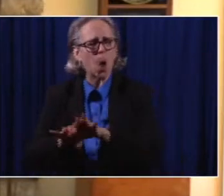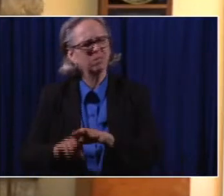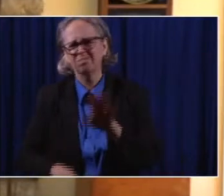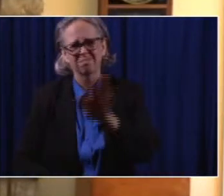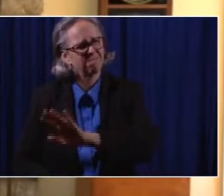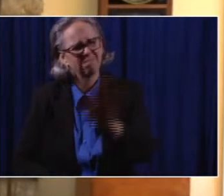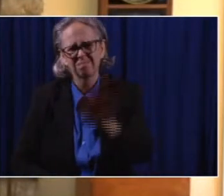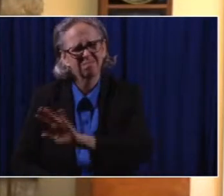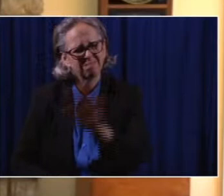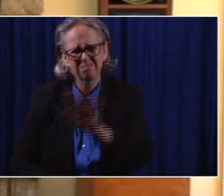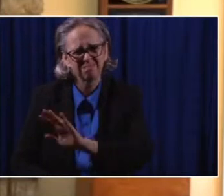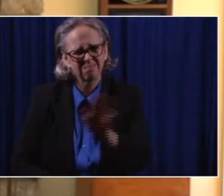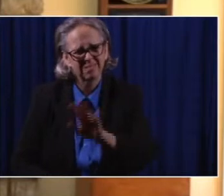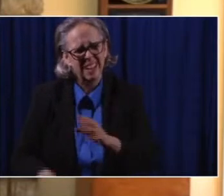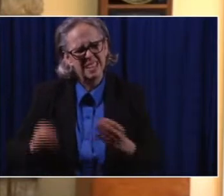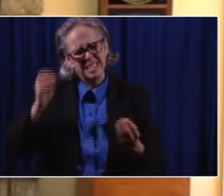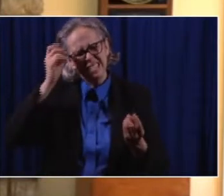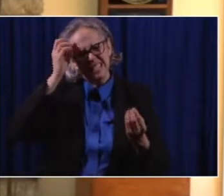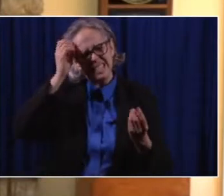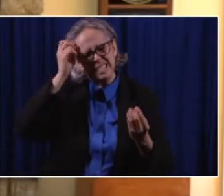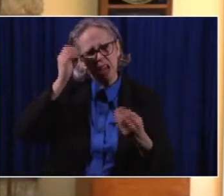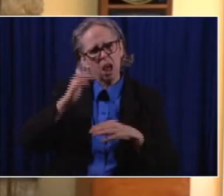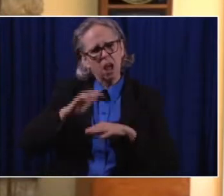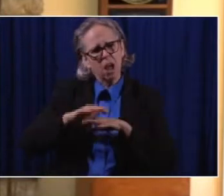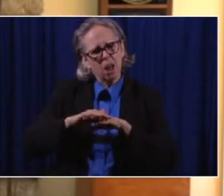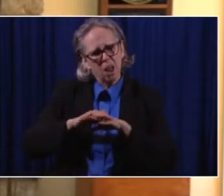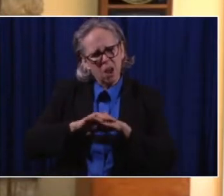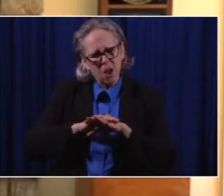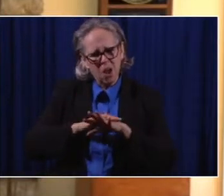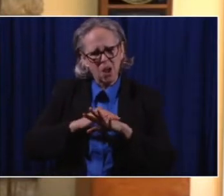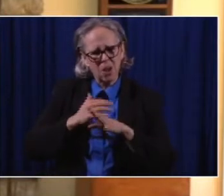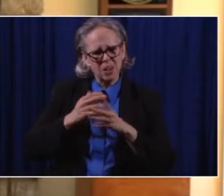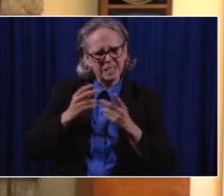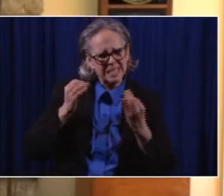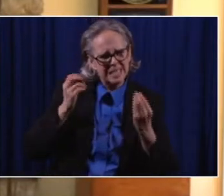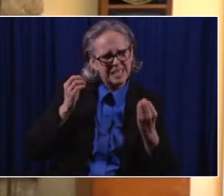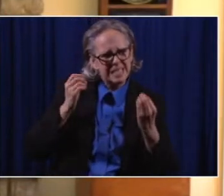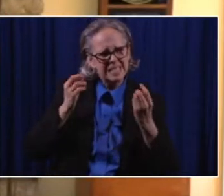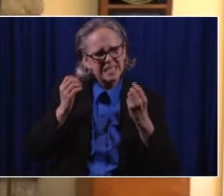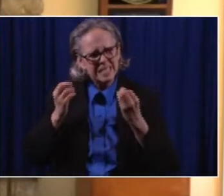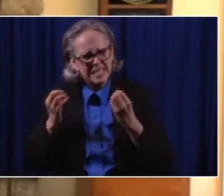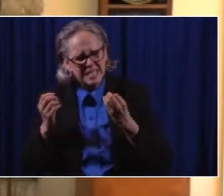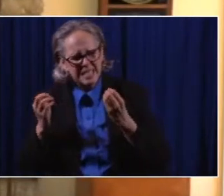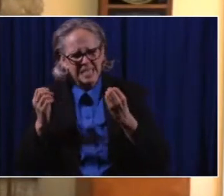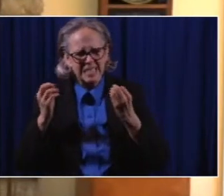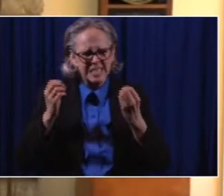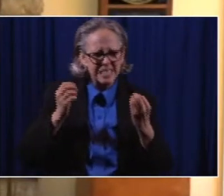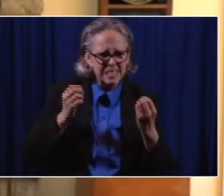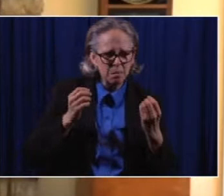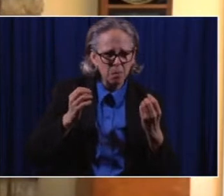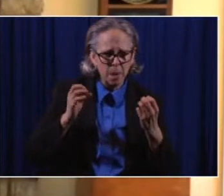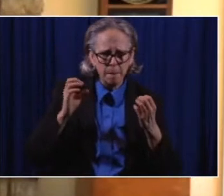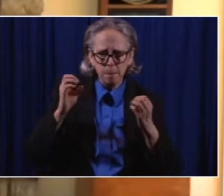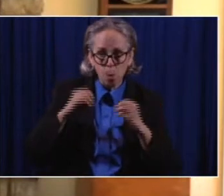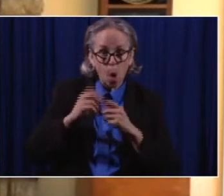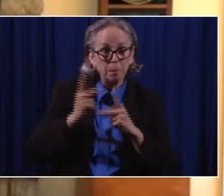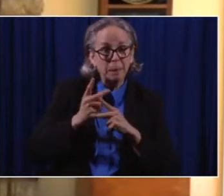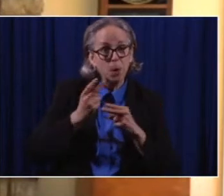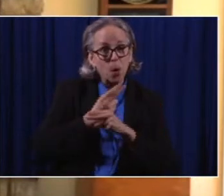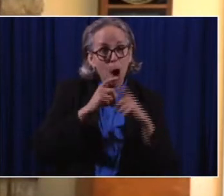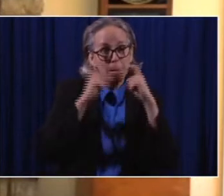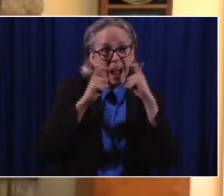get mask wearing up this week, if we can see things move in our direction, yes, we